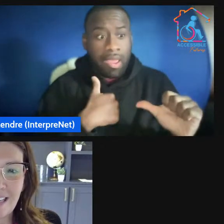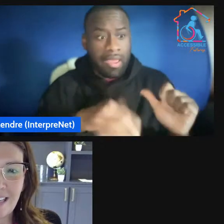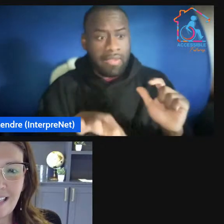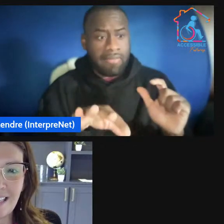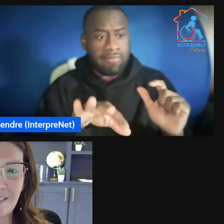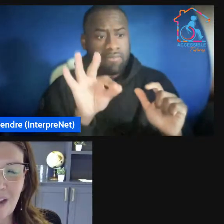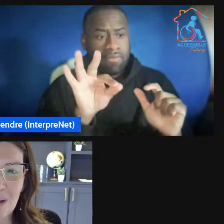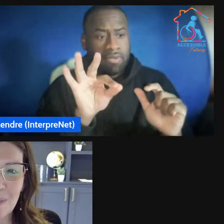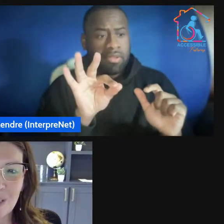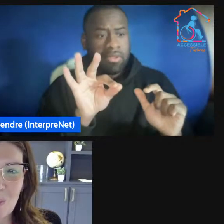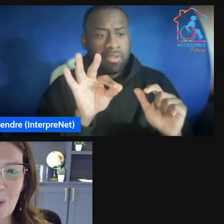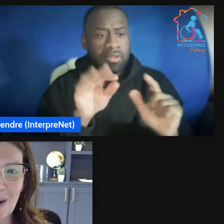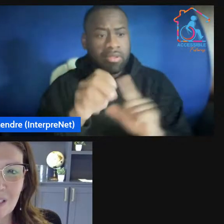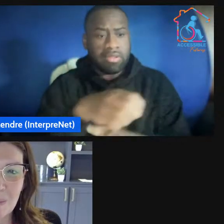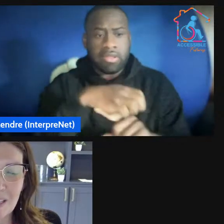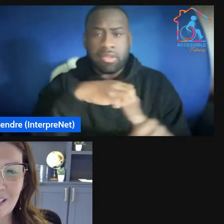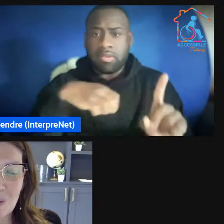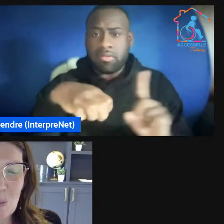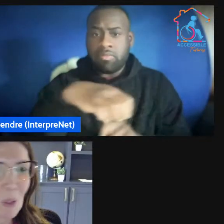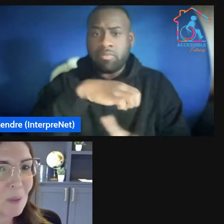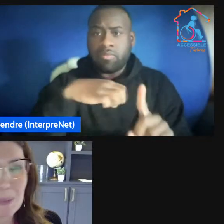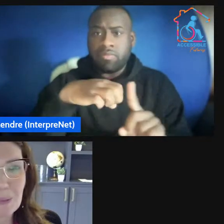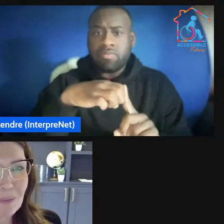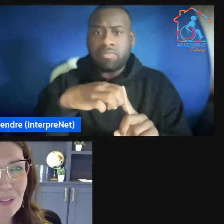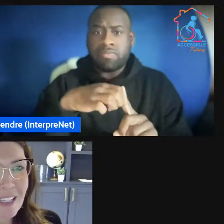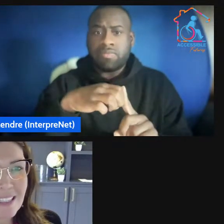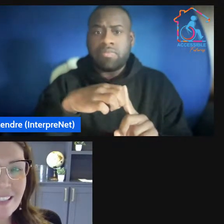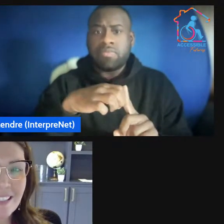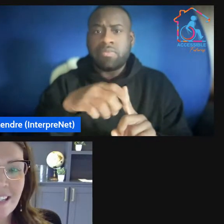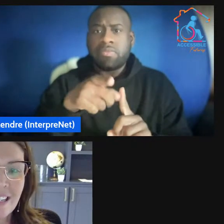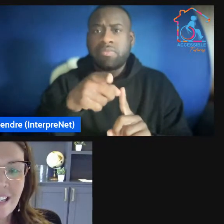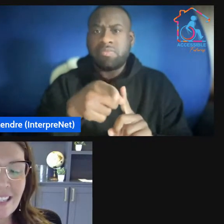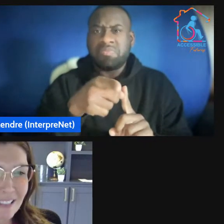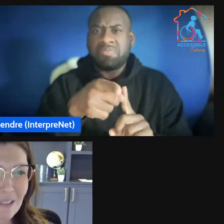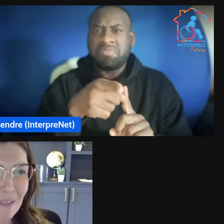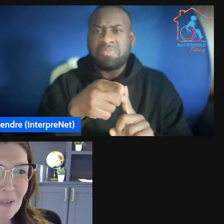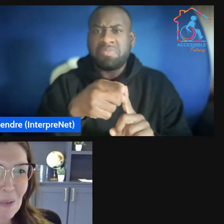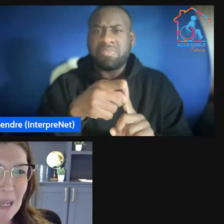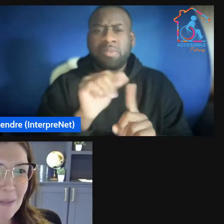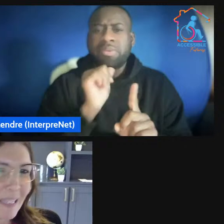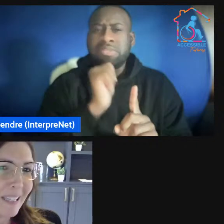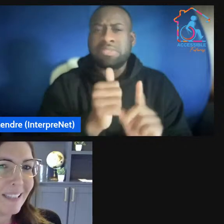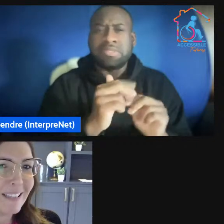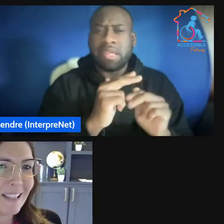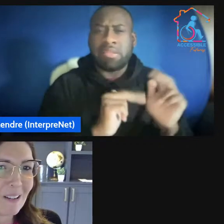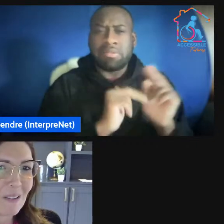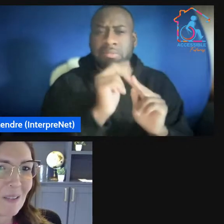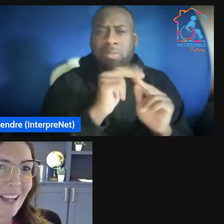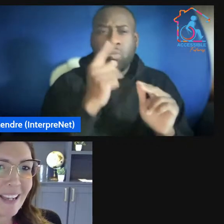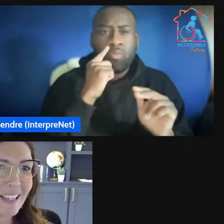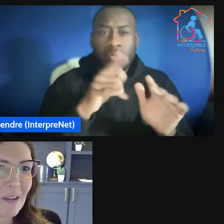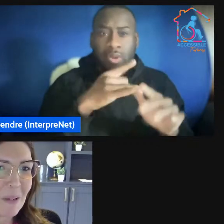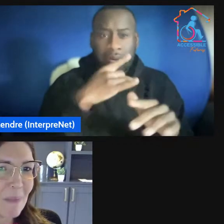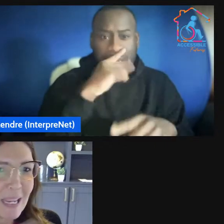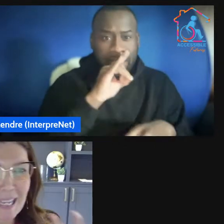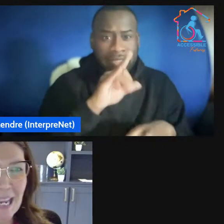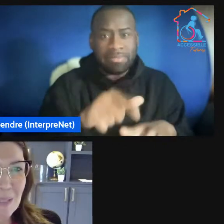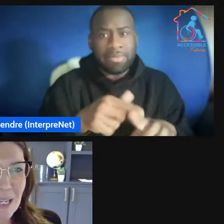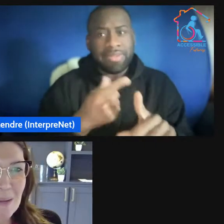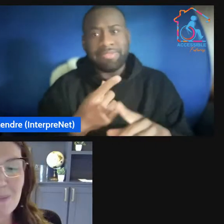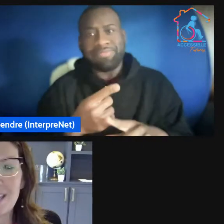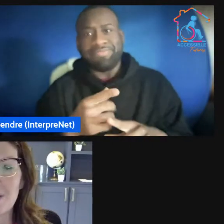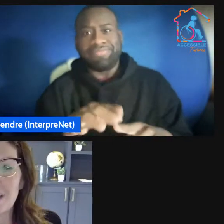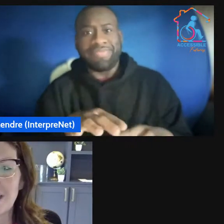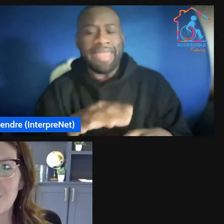that in the environments where the spaces weren't built for kids, they still found a way to be kids in their own way, and they would make